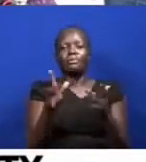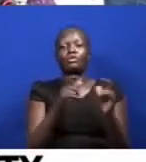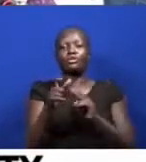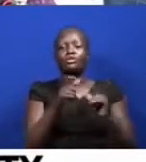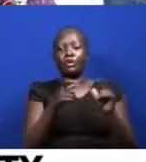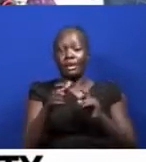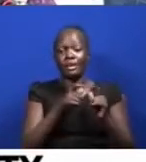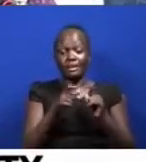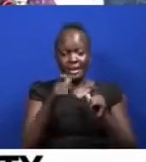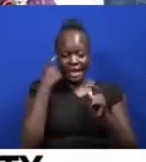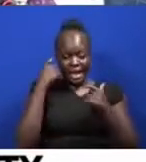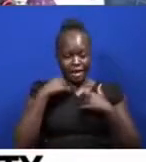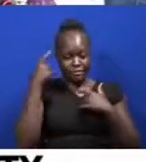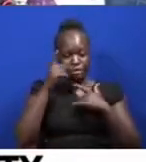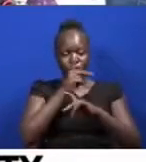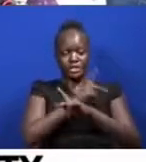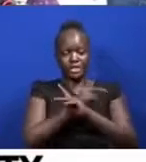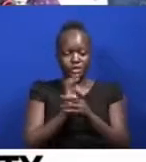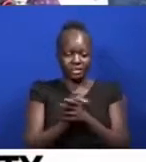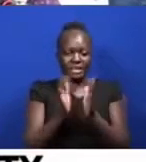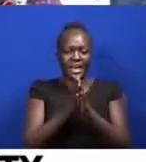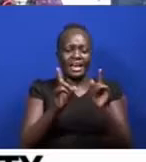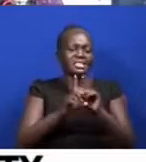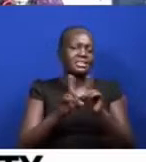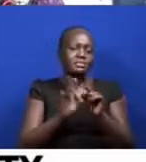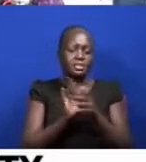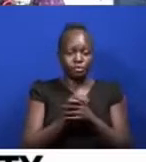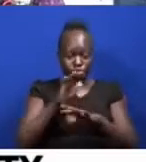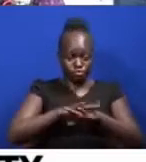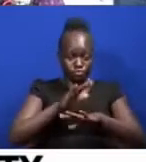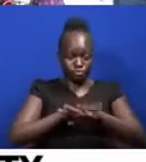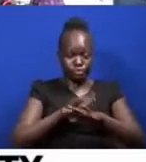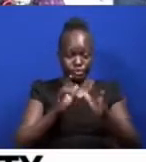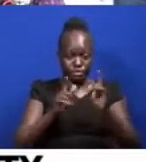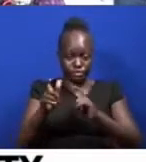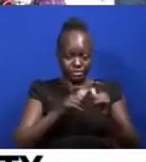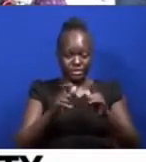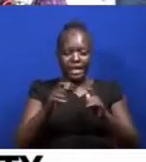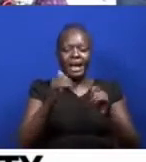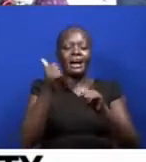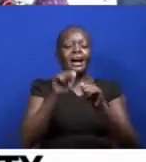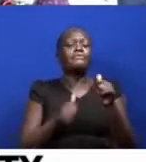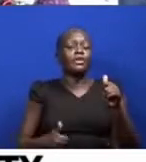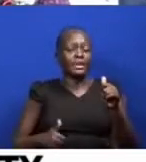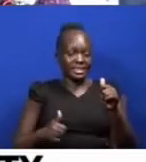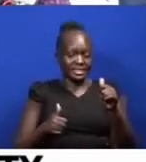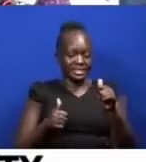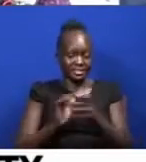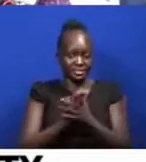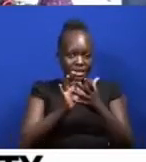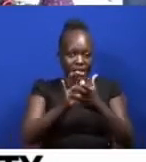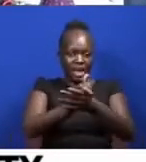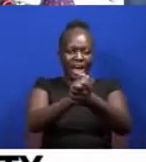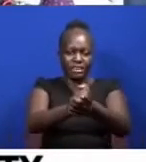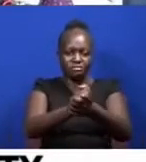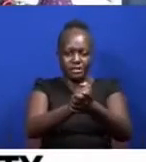measures of protection and prudence, of avoiding